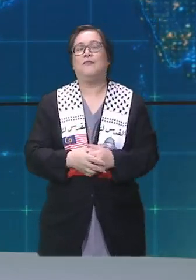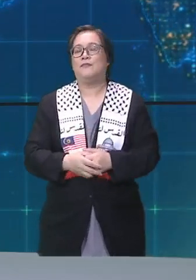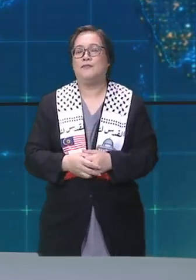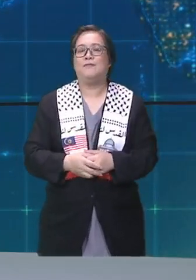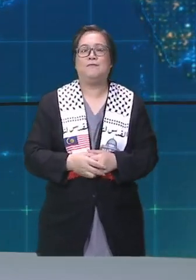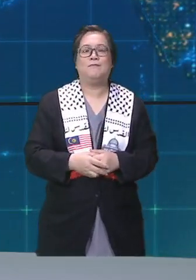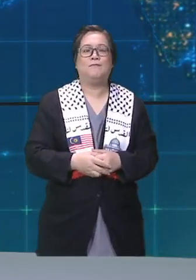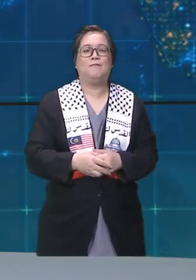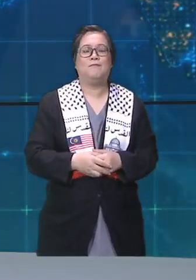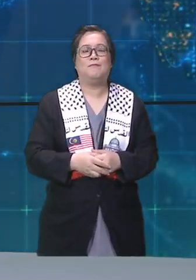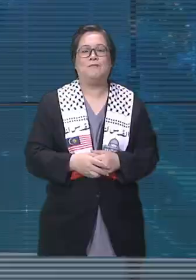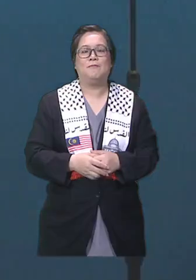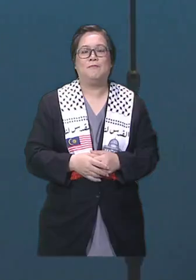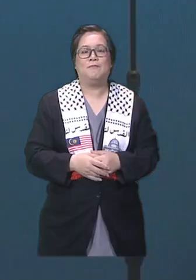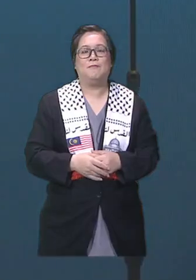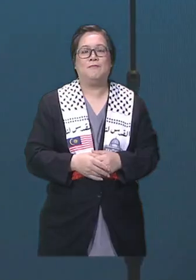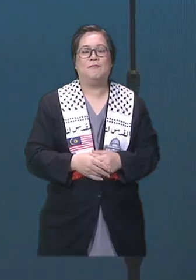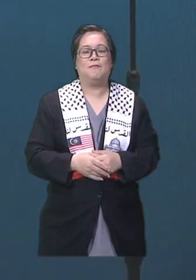rasuah.